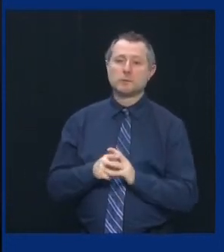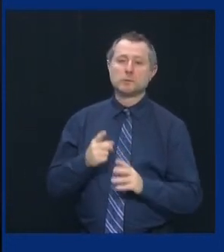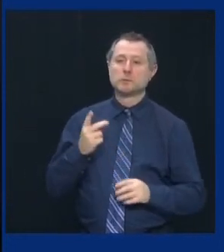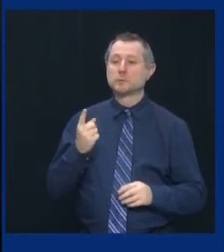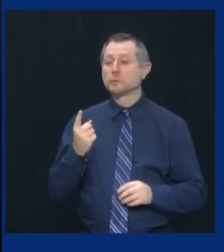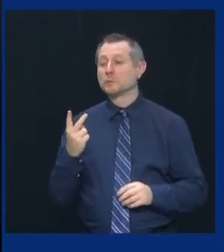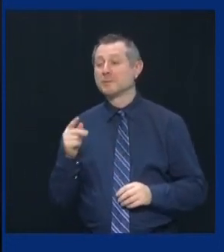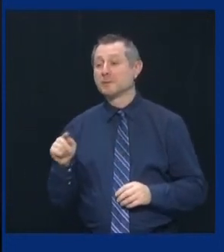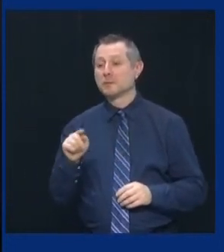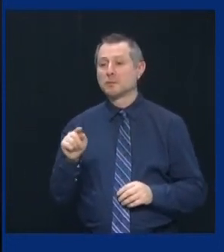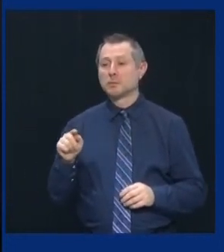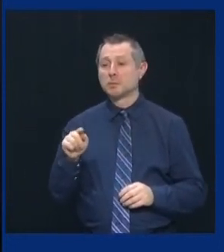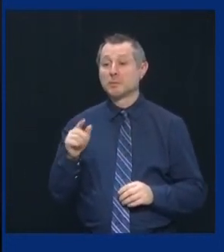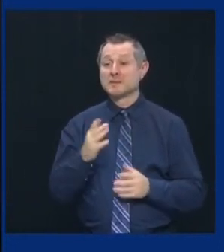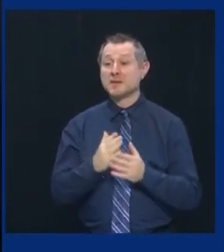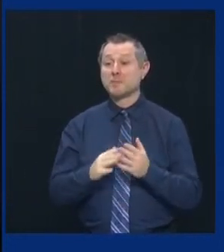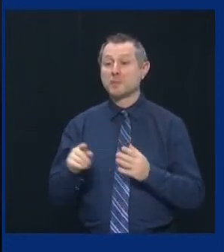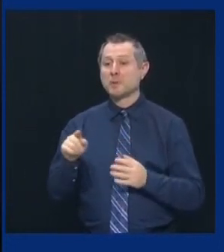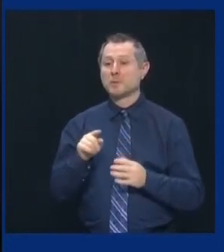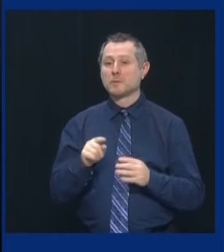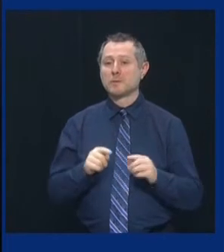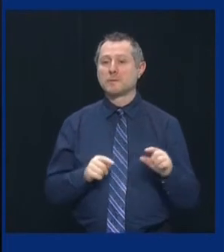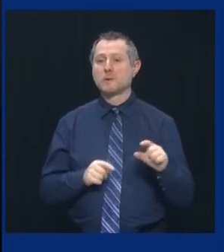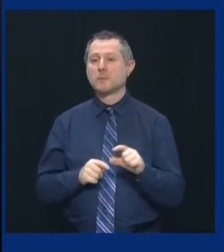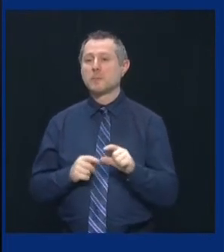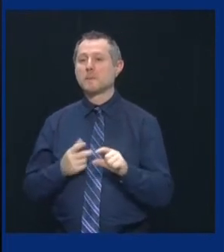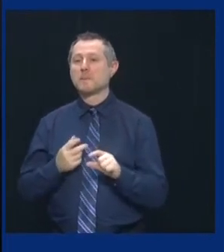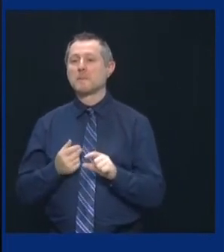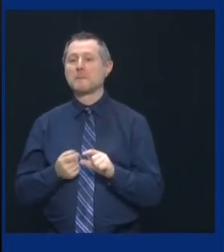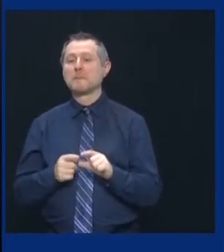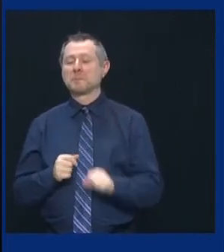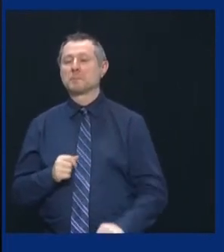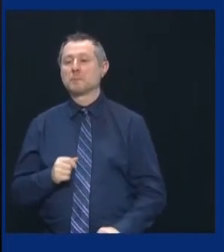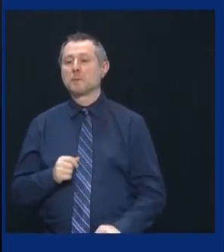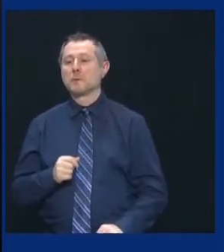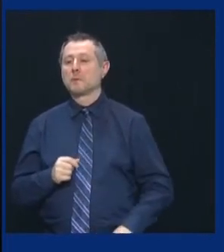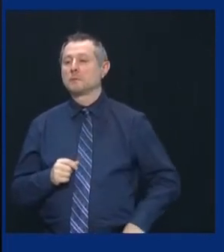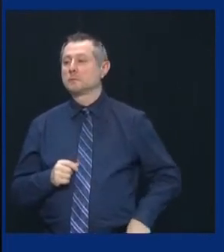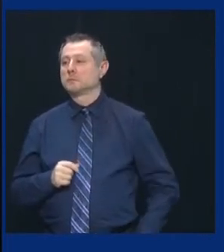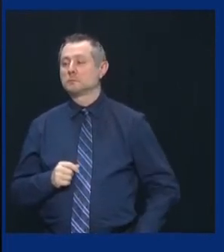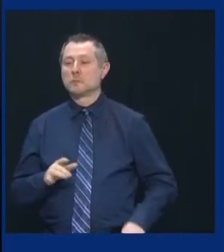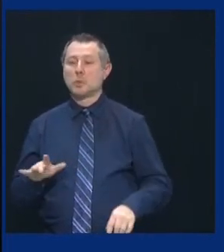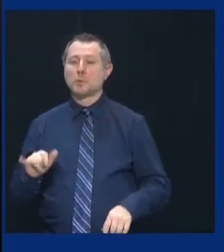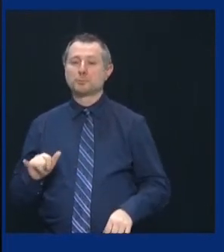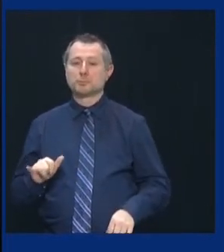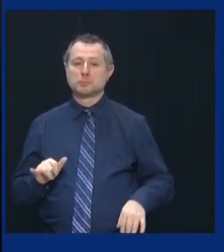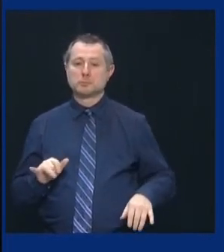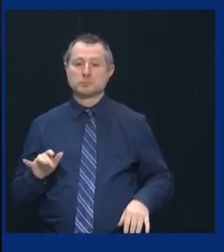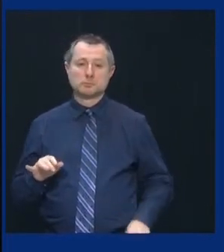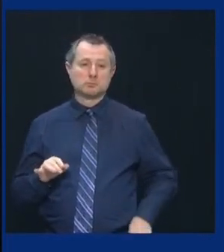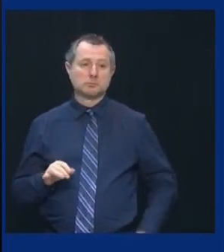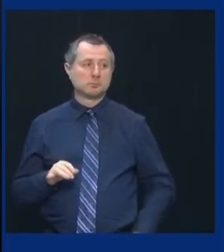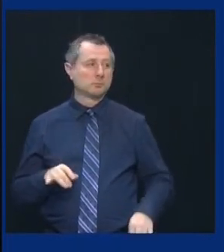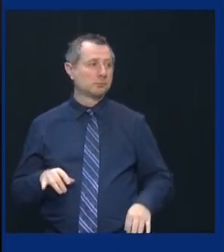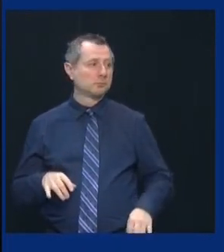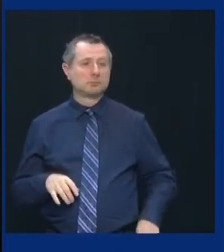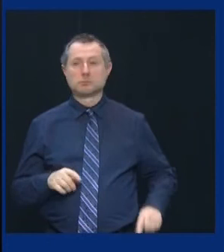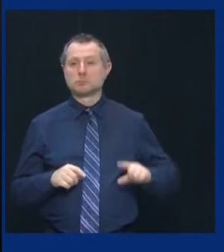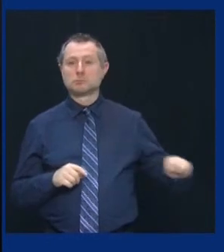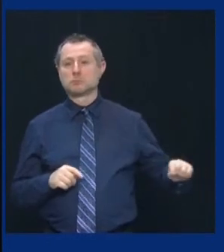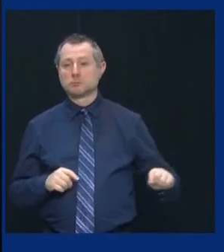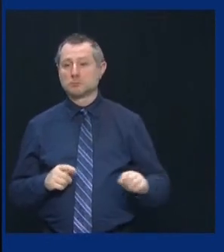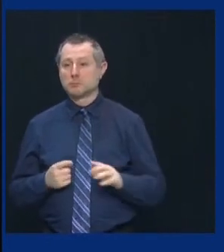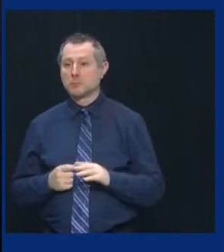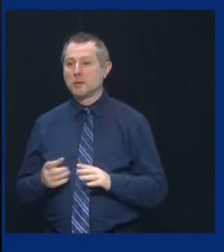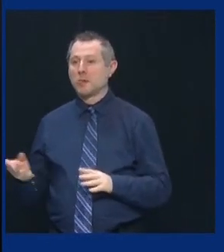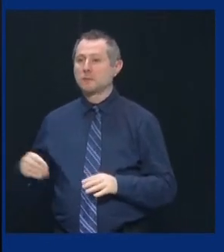some of those vials are going to walk, right? It's the old colloquial expression. They're going to walk. They're